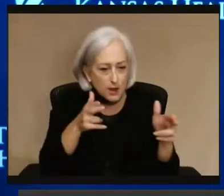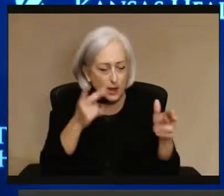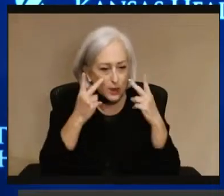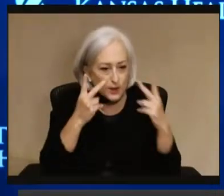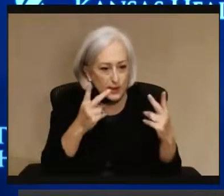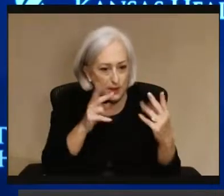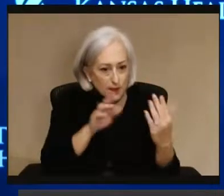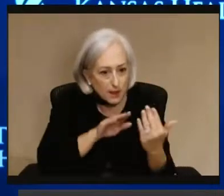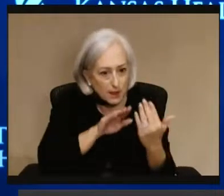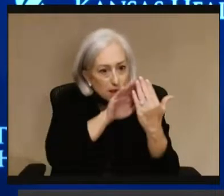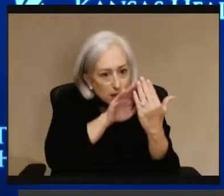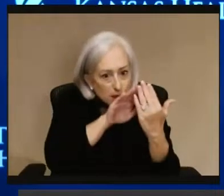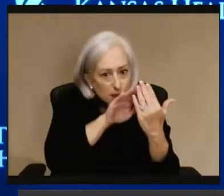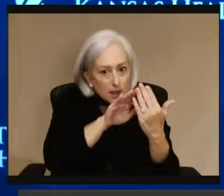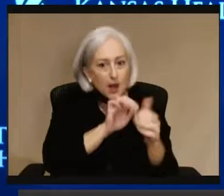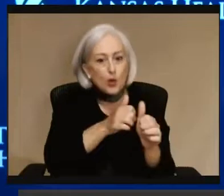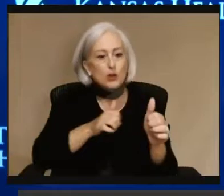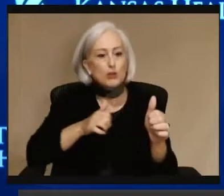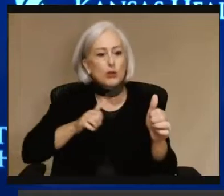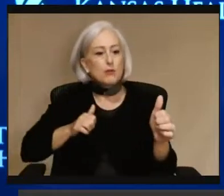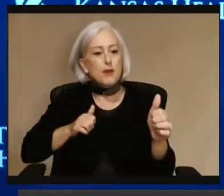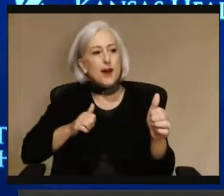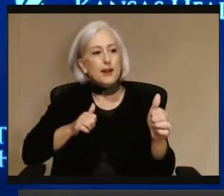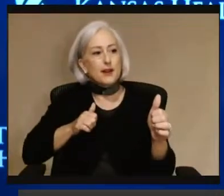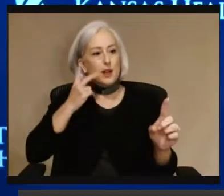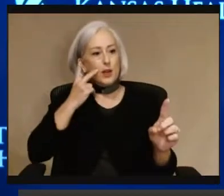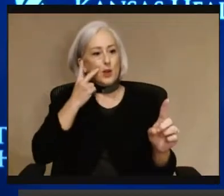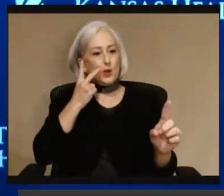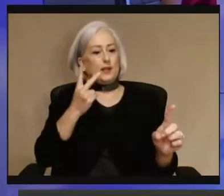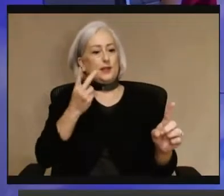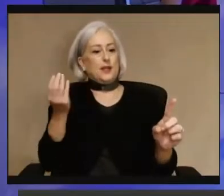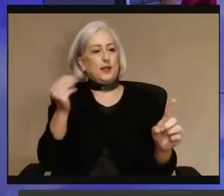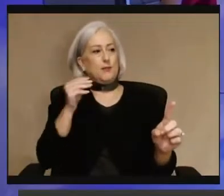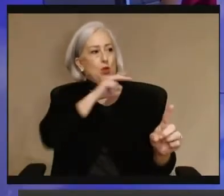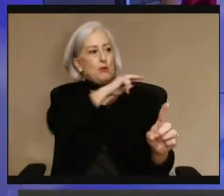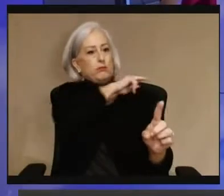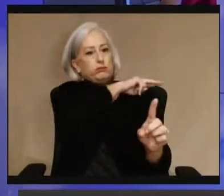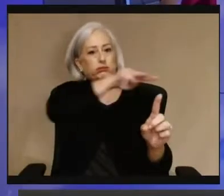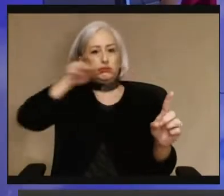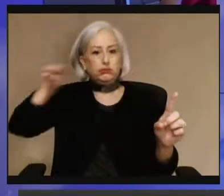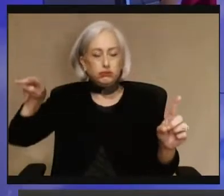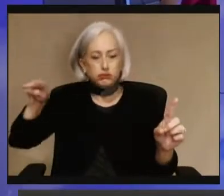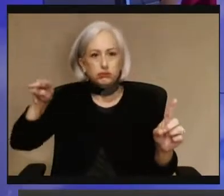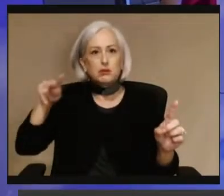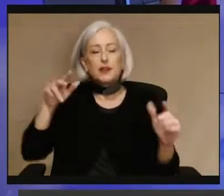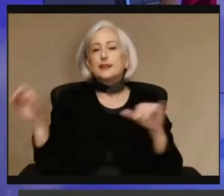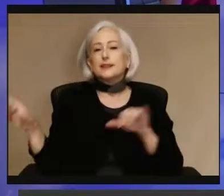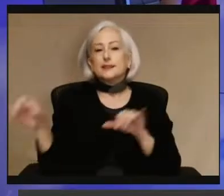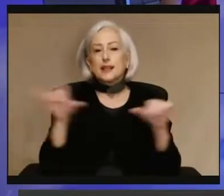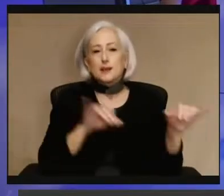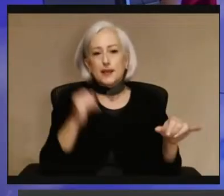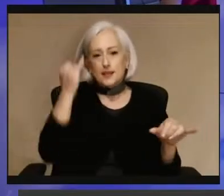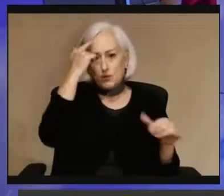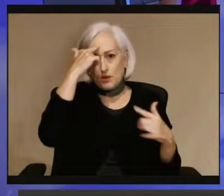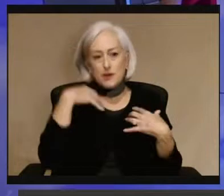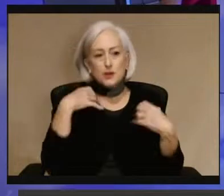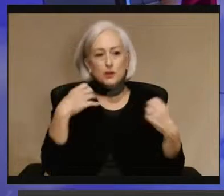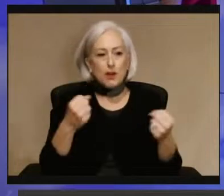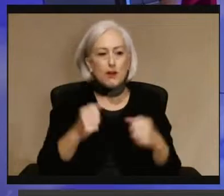sign that things didn't exactly make it through the way we hoped. Dimitri, what were you noticing? What have you noticed during